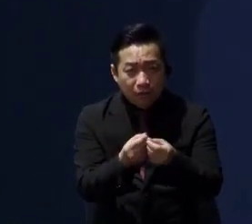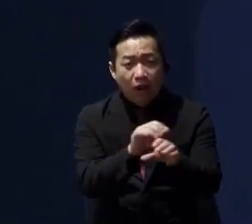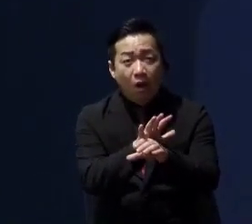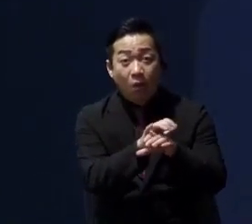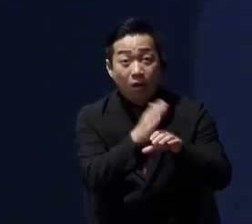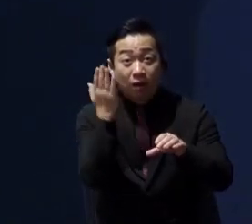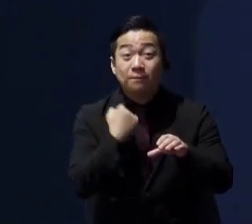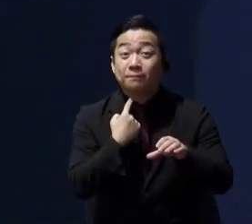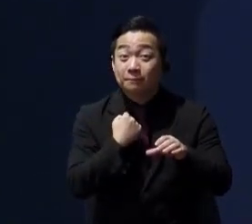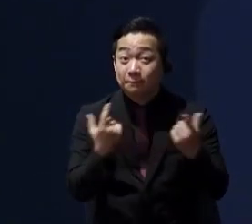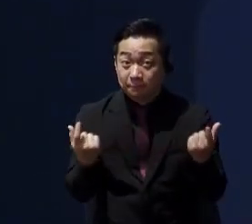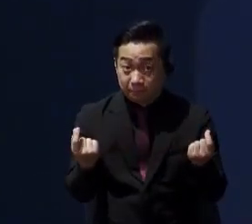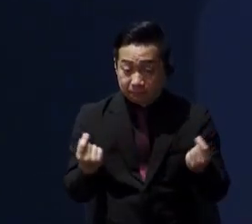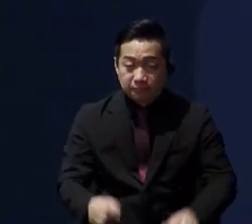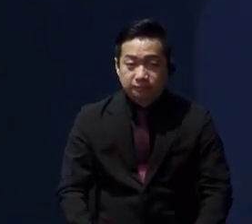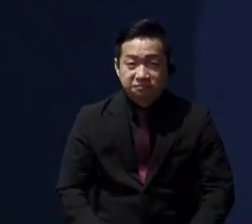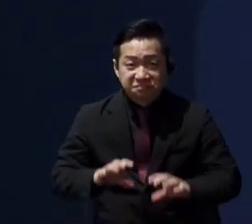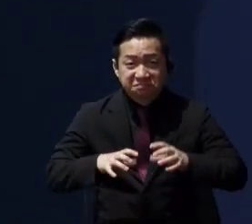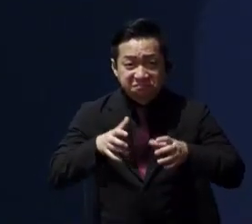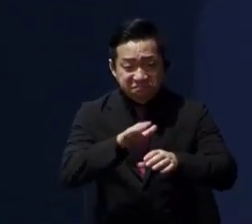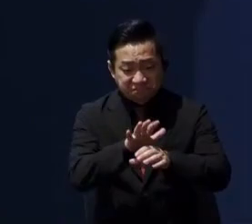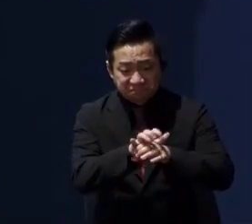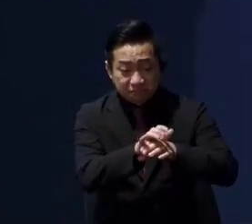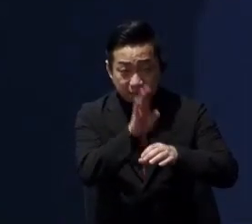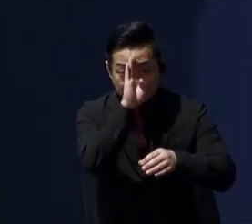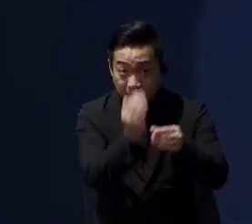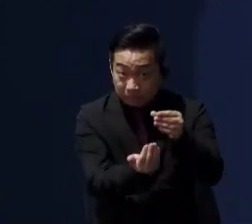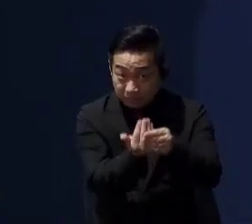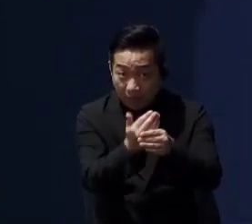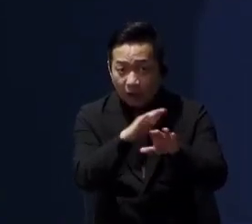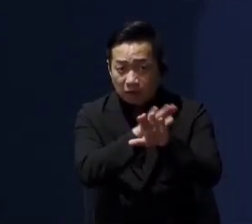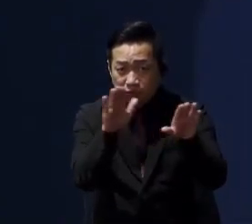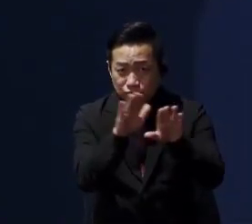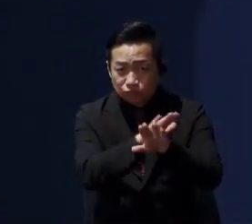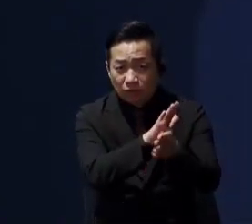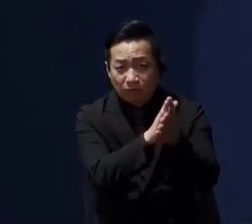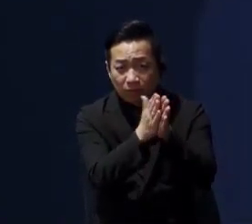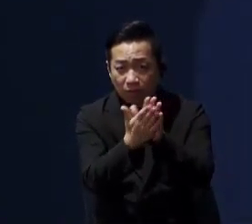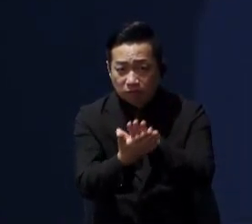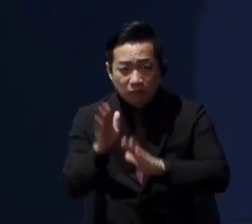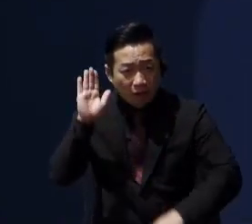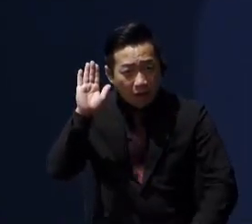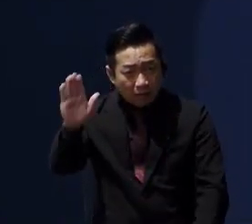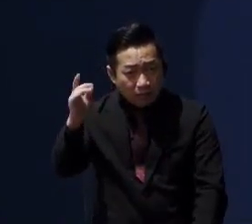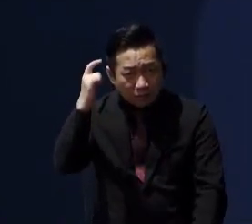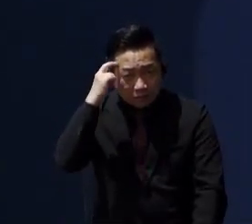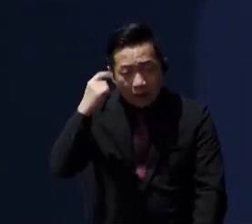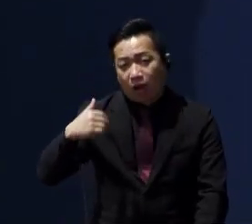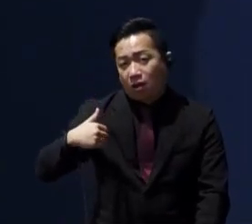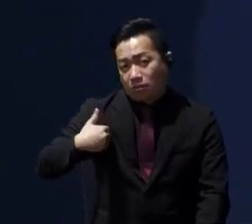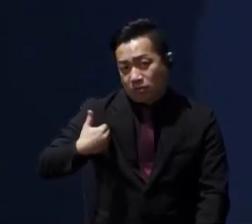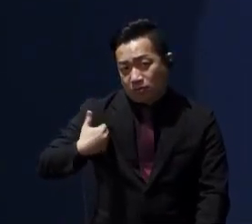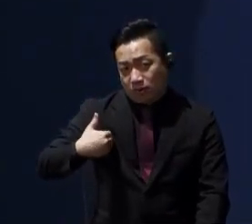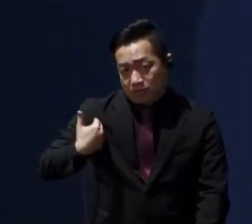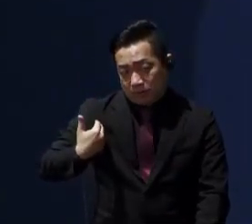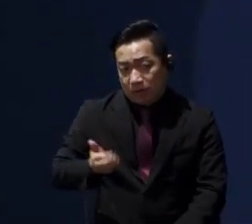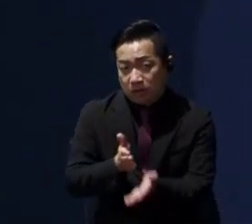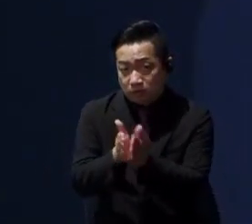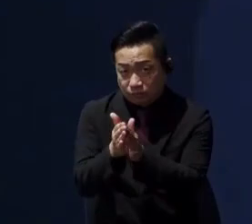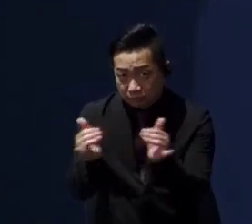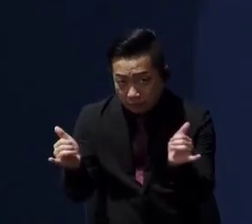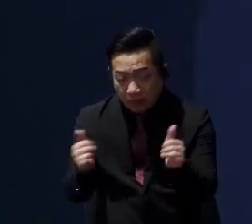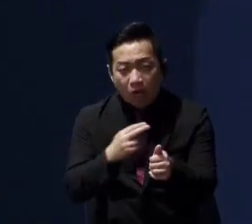So I could get some advice from professors and experts about how we can deal with